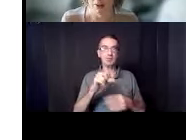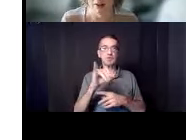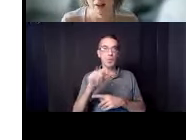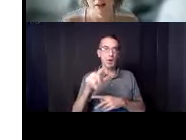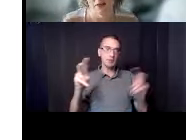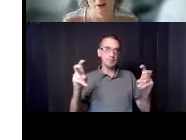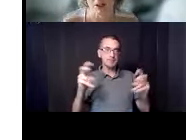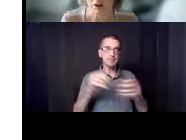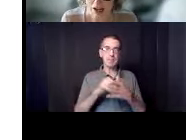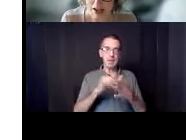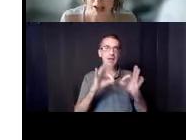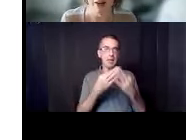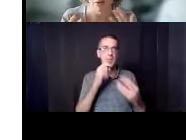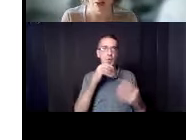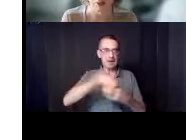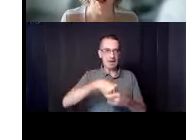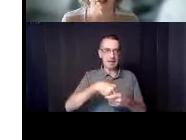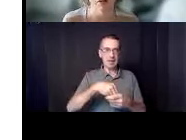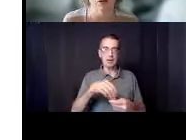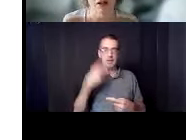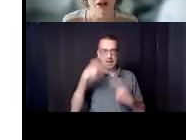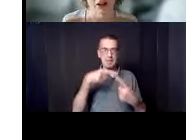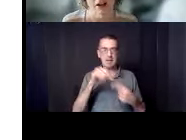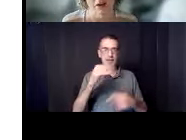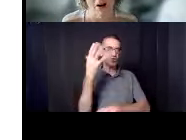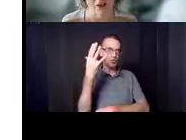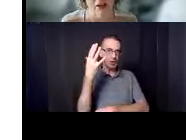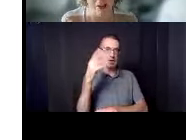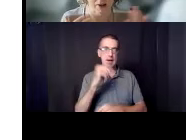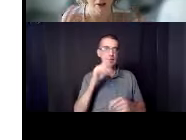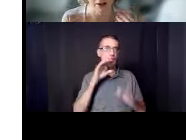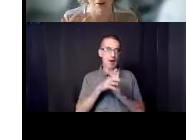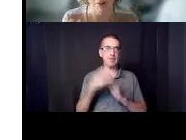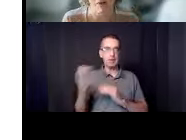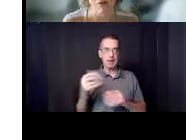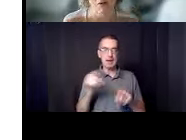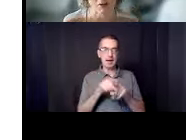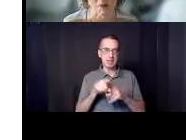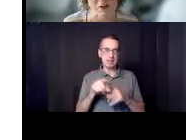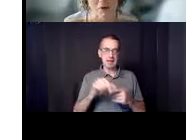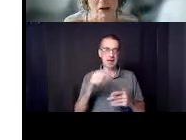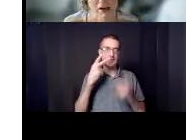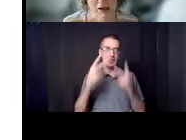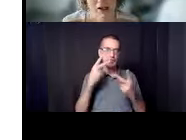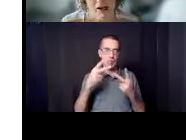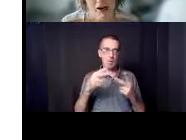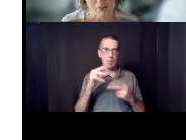that the families are in. If you think about this tree graphic as kind of a metaphor, visual